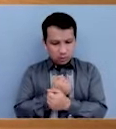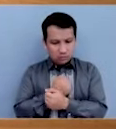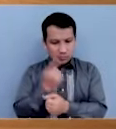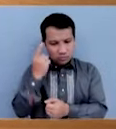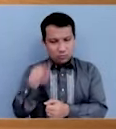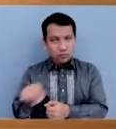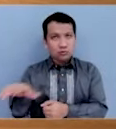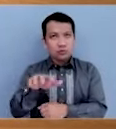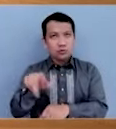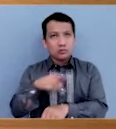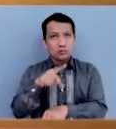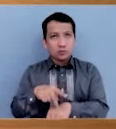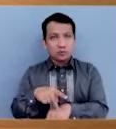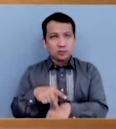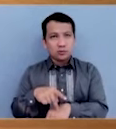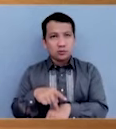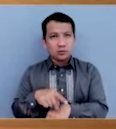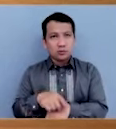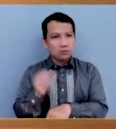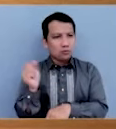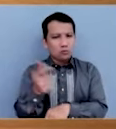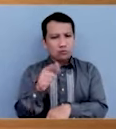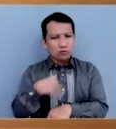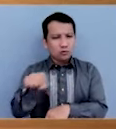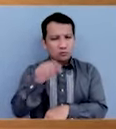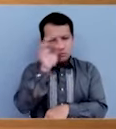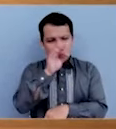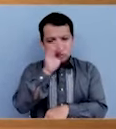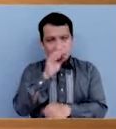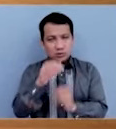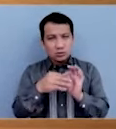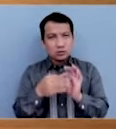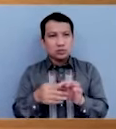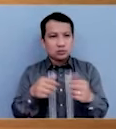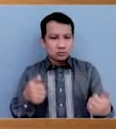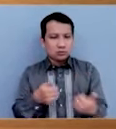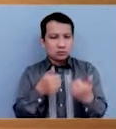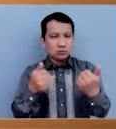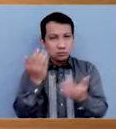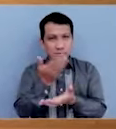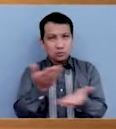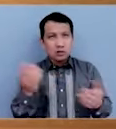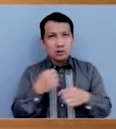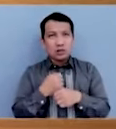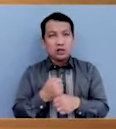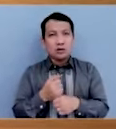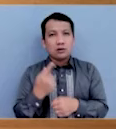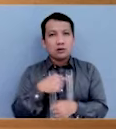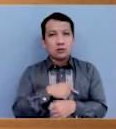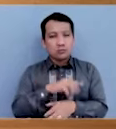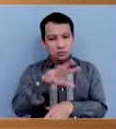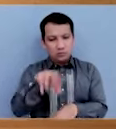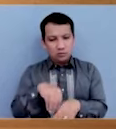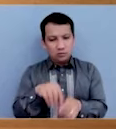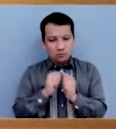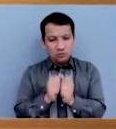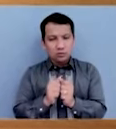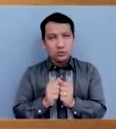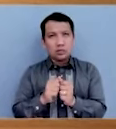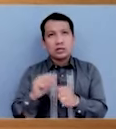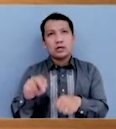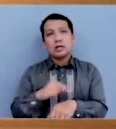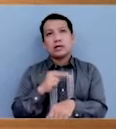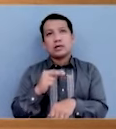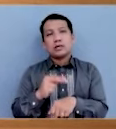Philippines. Every Filipino has unanimously risen to the challenge that we have made to them to be part of our nation's